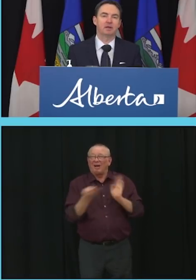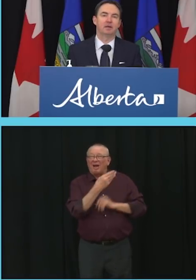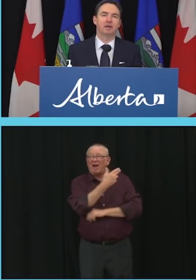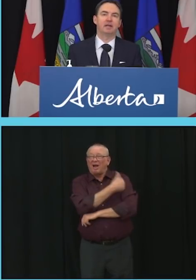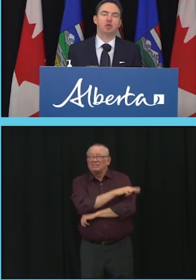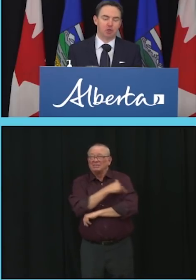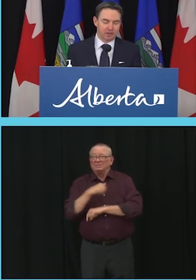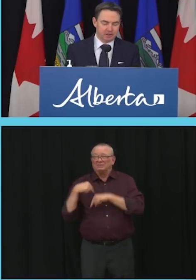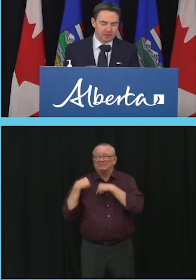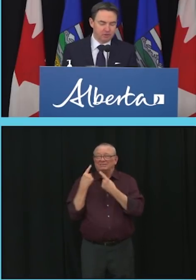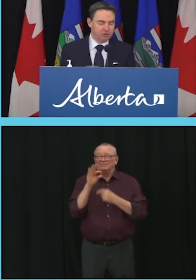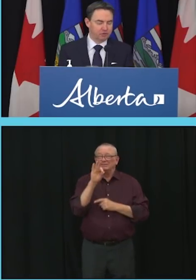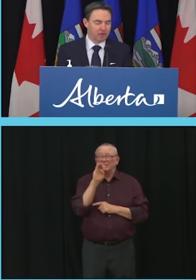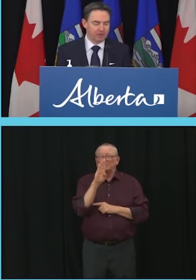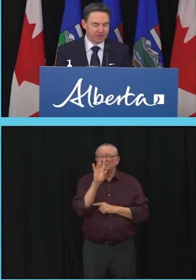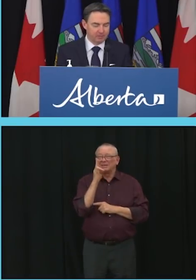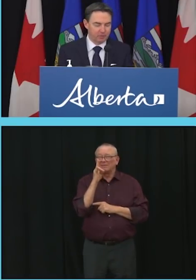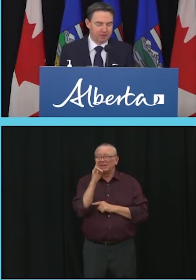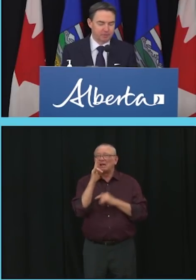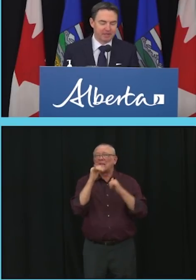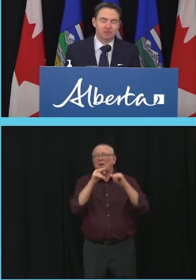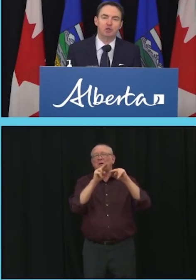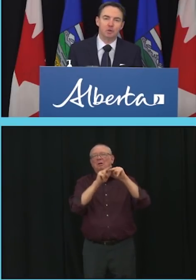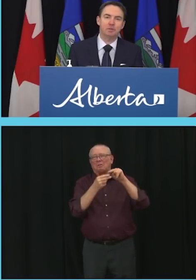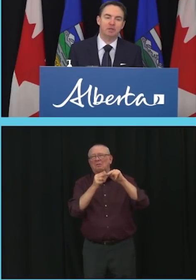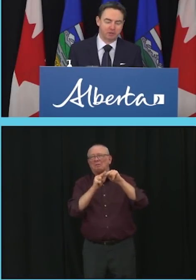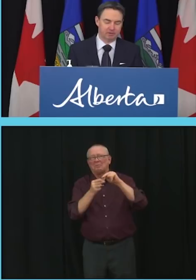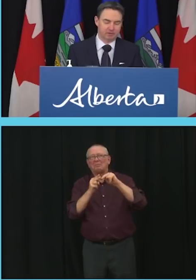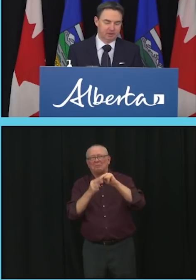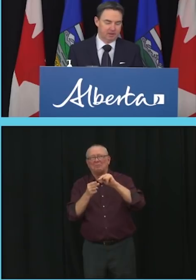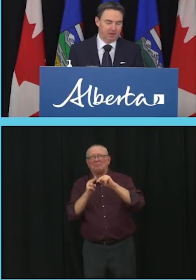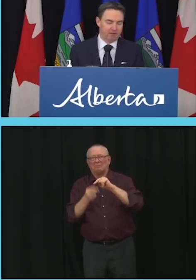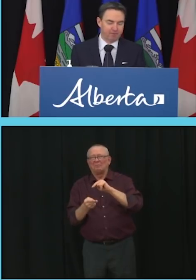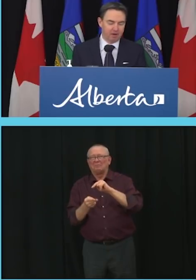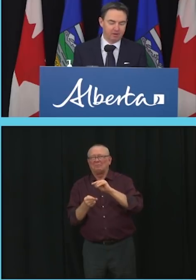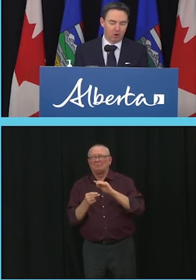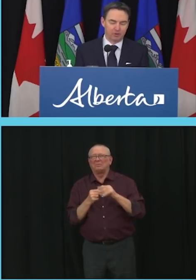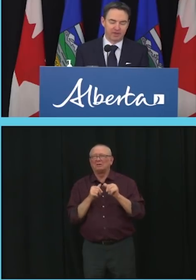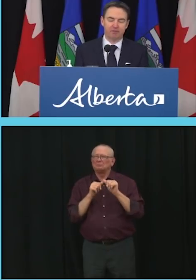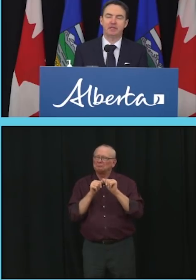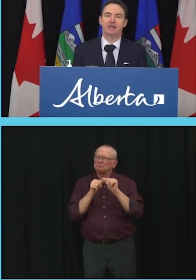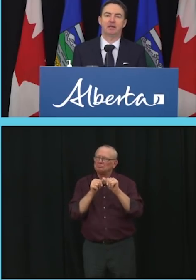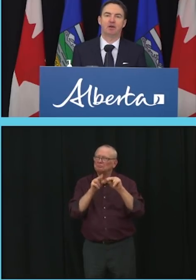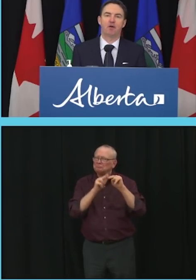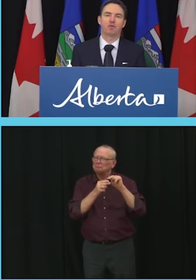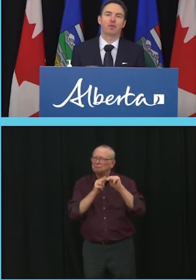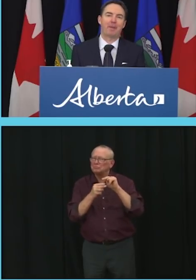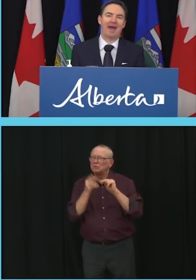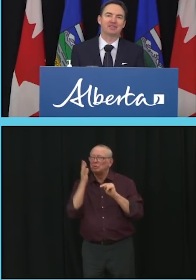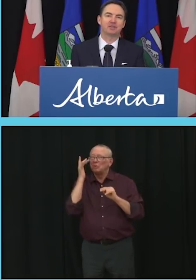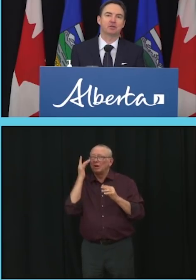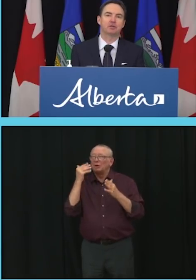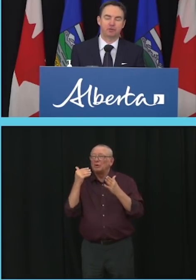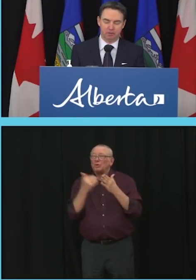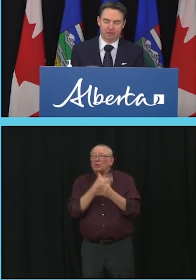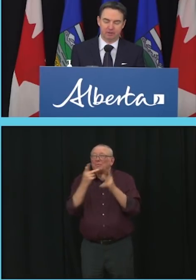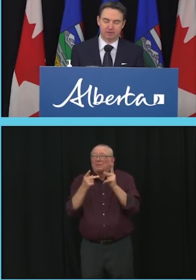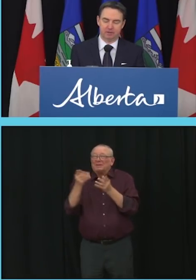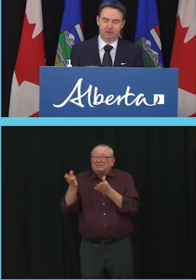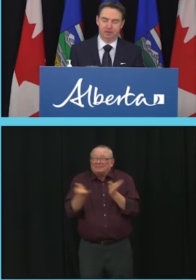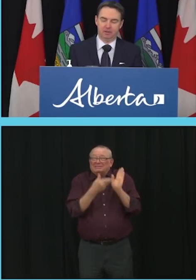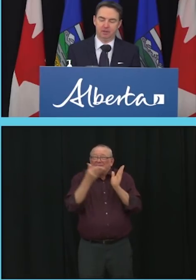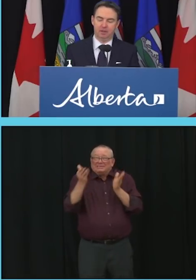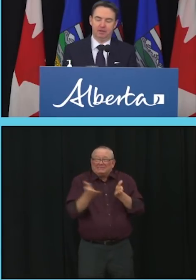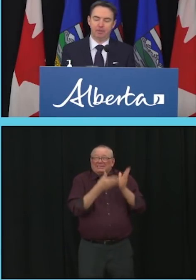dropping, and it should continue to drop in the coming weeks because new admissions have fallen almost every day for the past 3